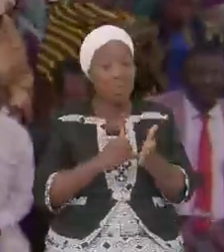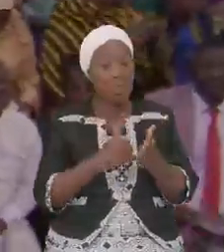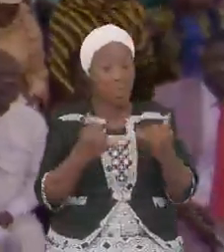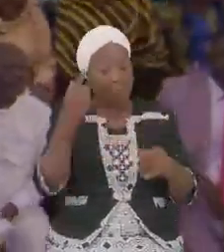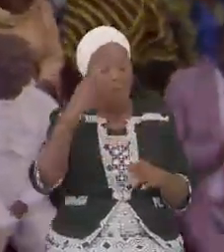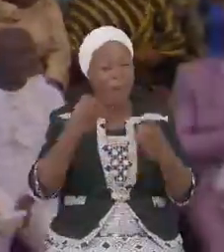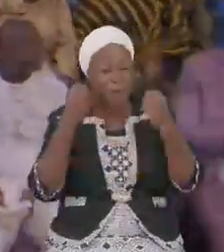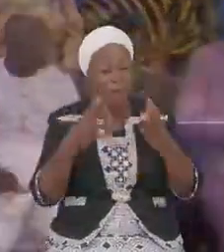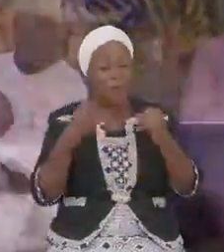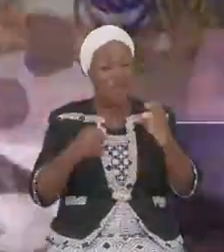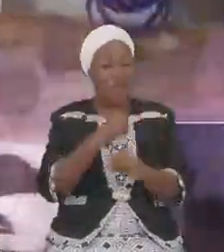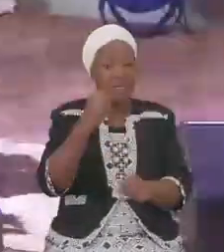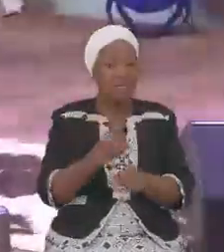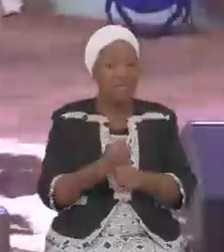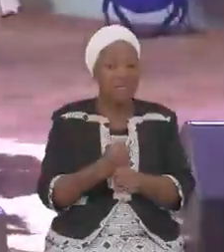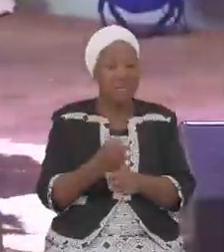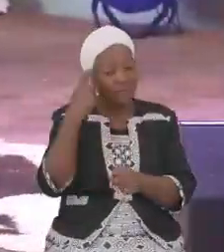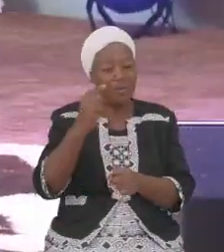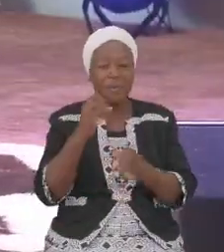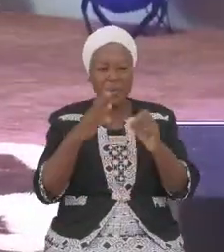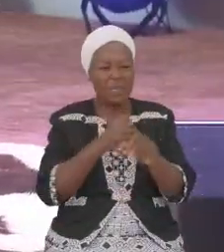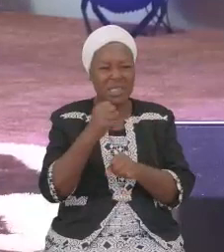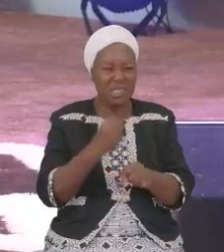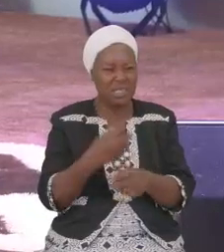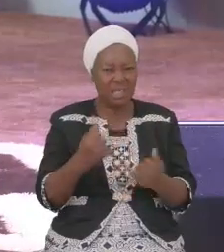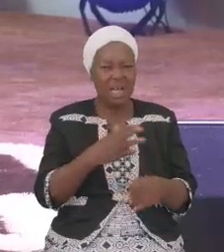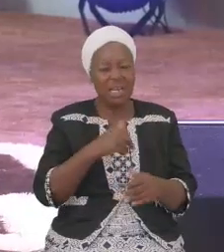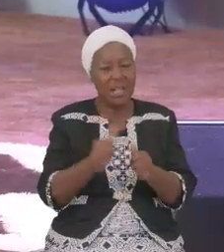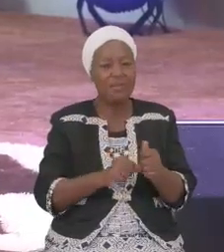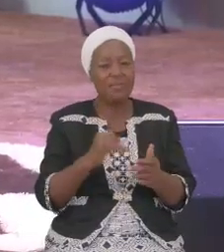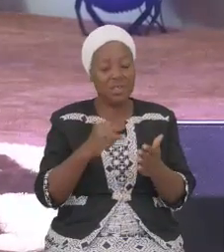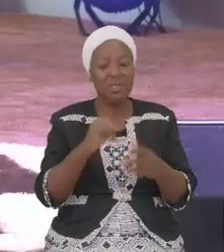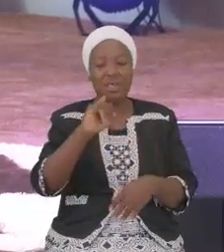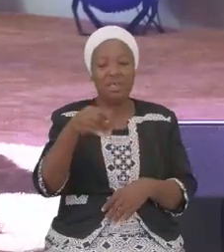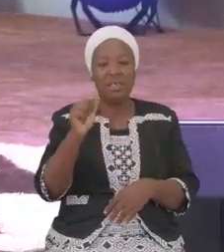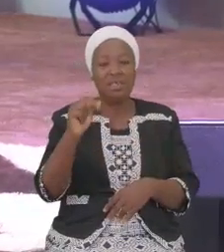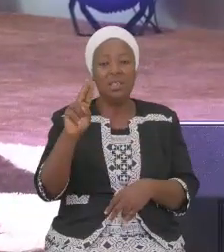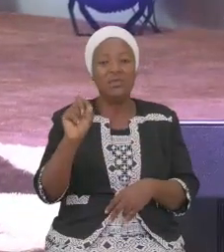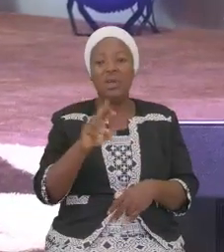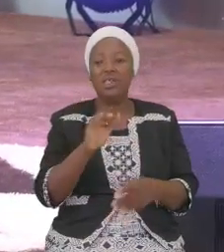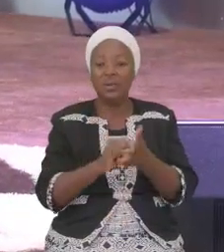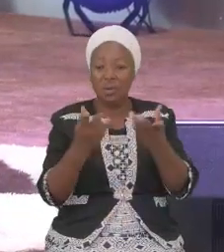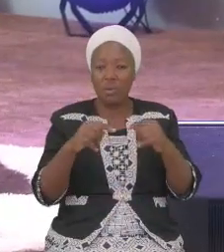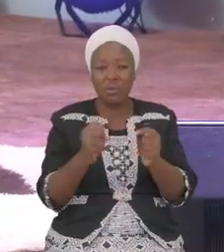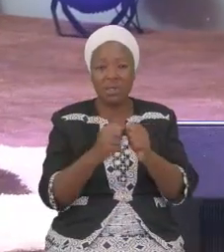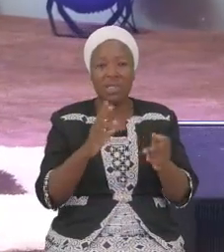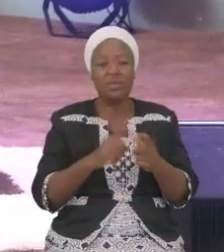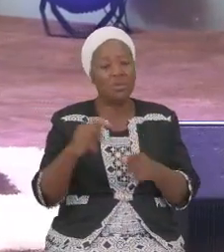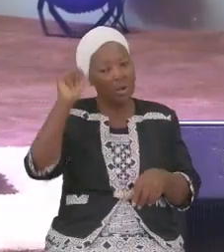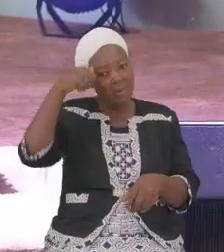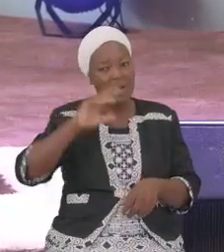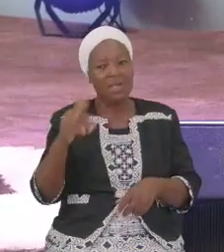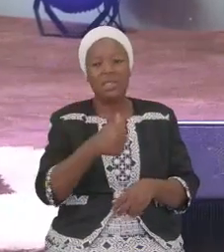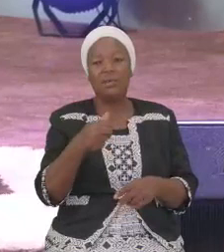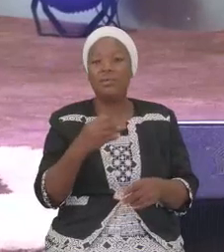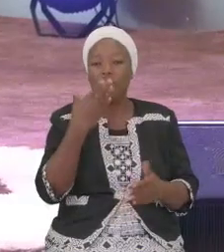many years, for some decades. And every January we come together to remind ourselves of the